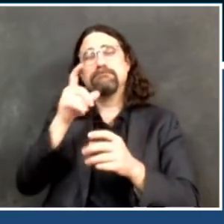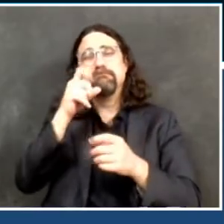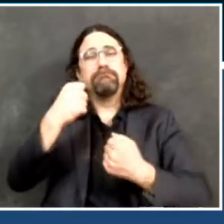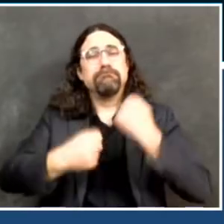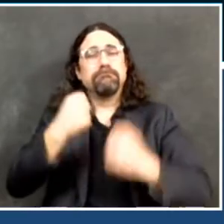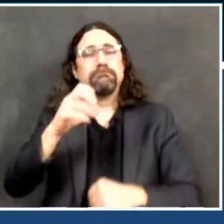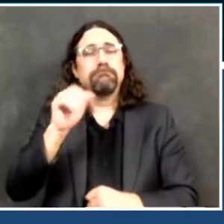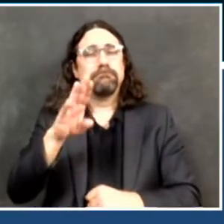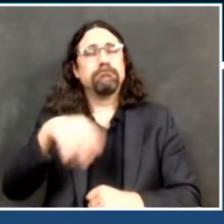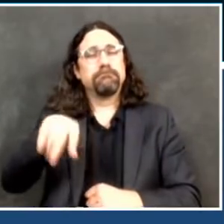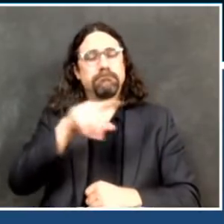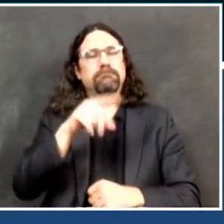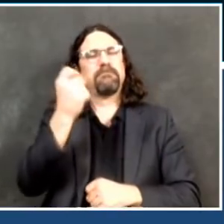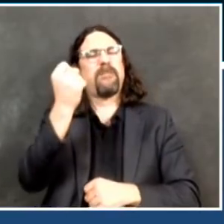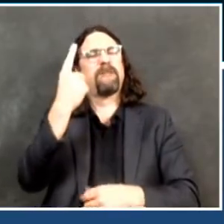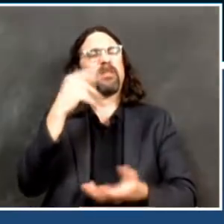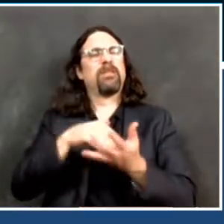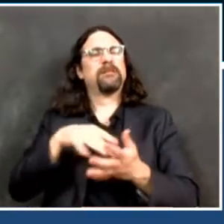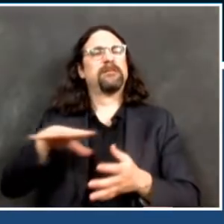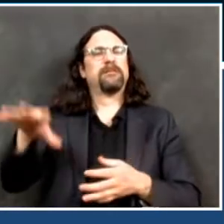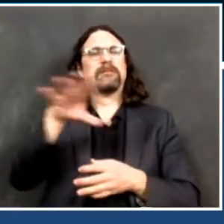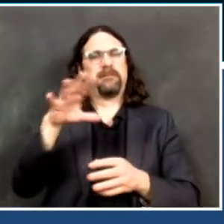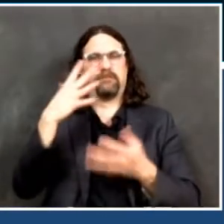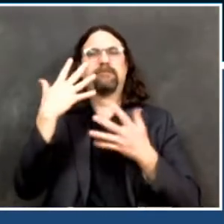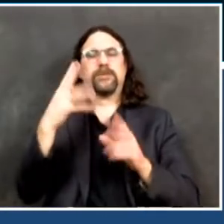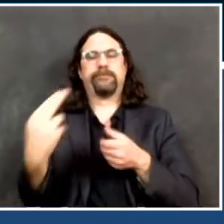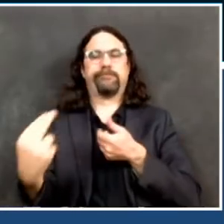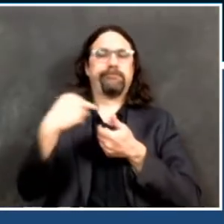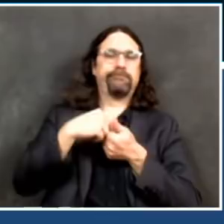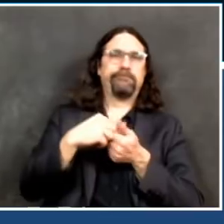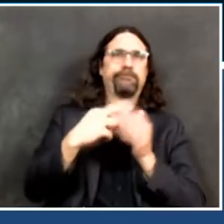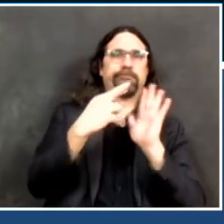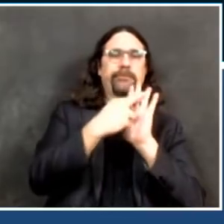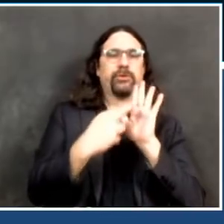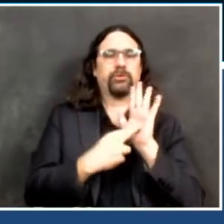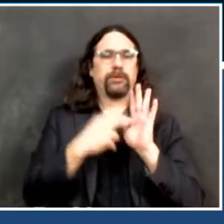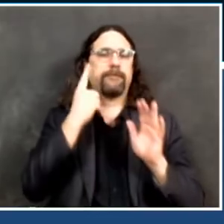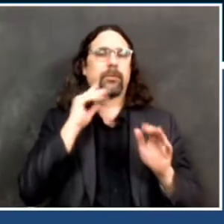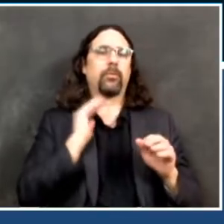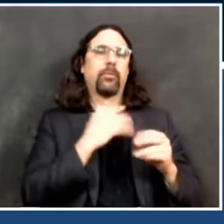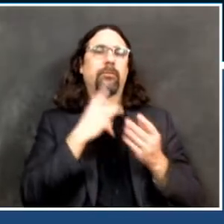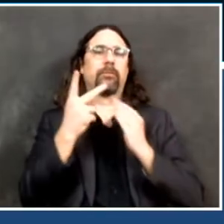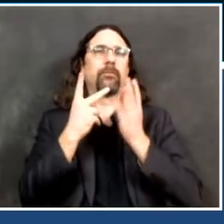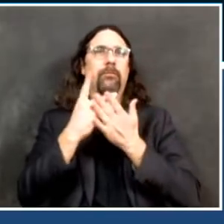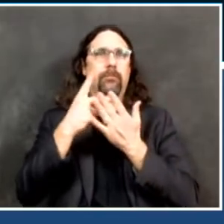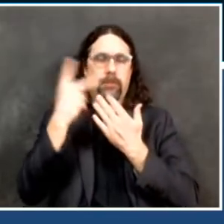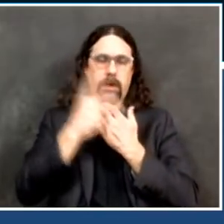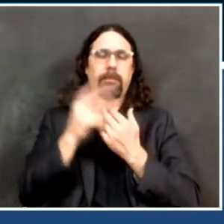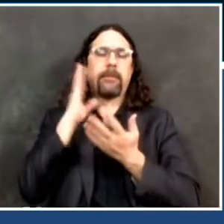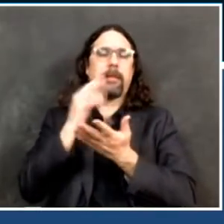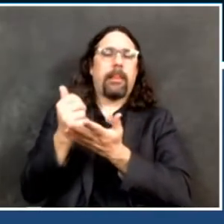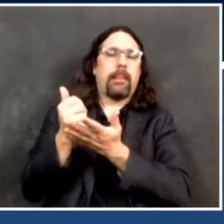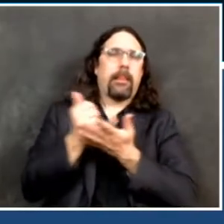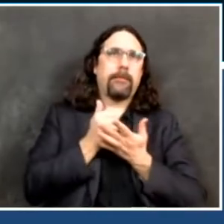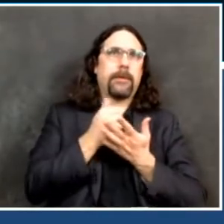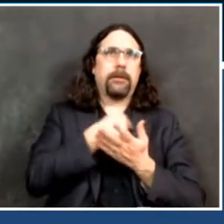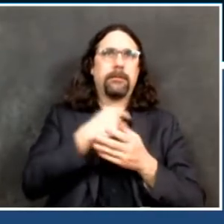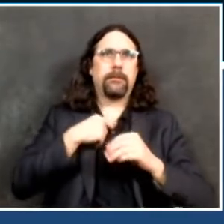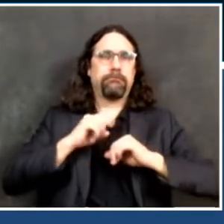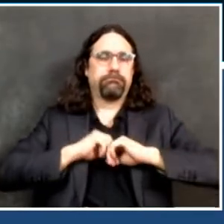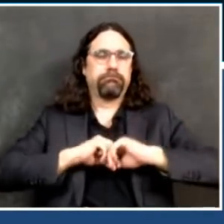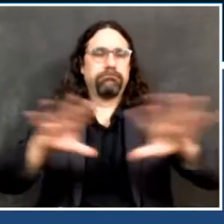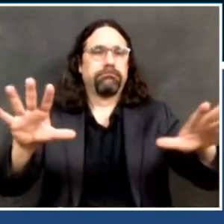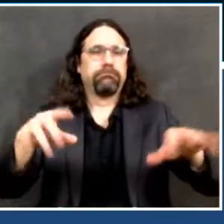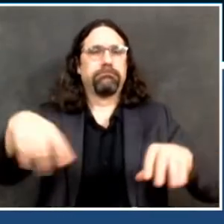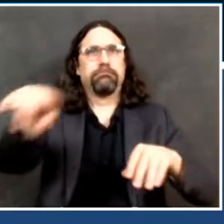can't get out of their house, who need that delivery right to their door. These drivers are doing that, helping us feed people. They're being paid